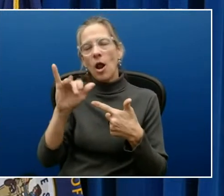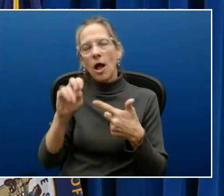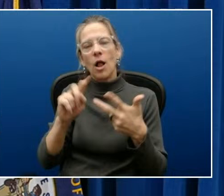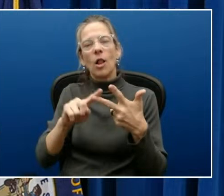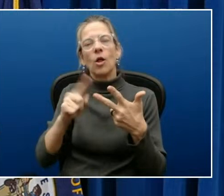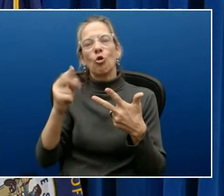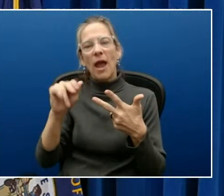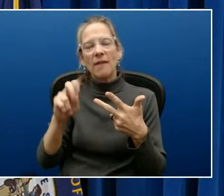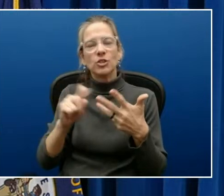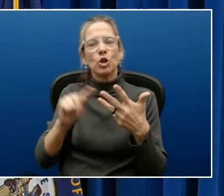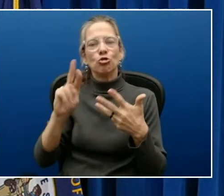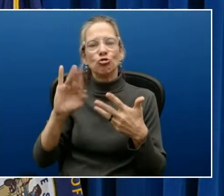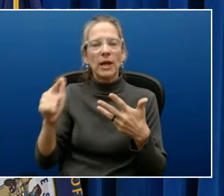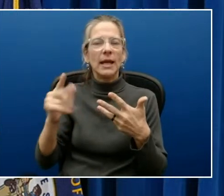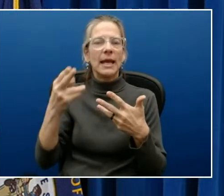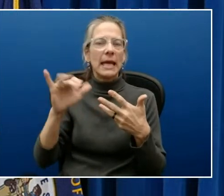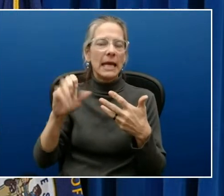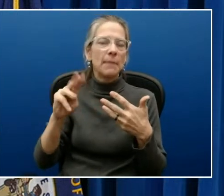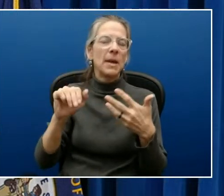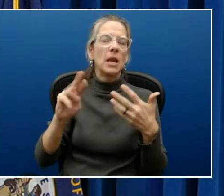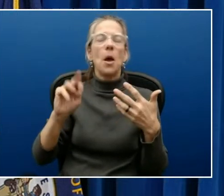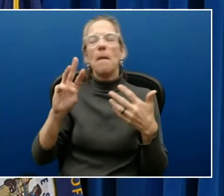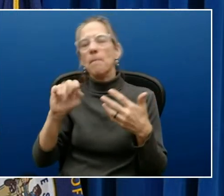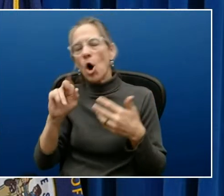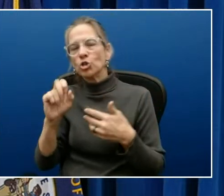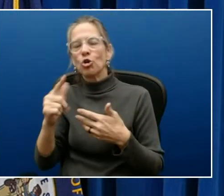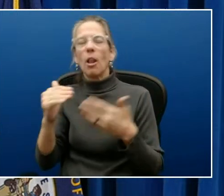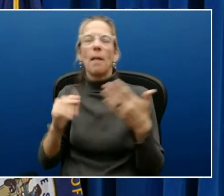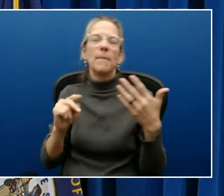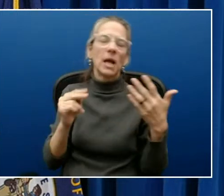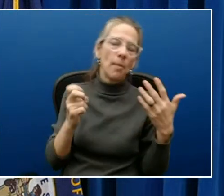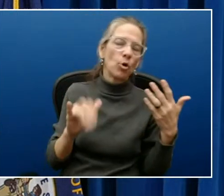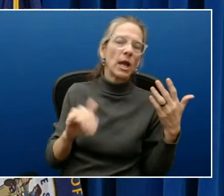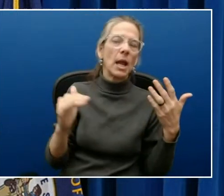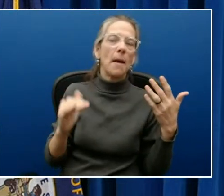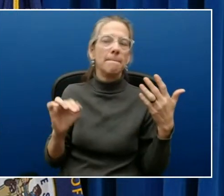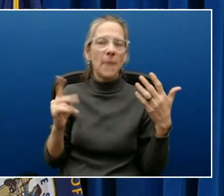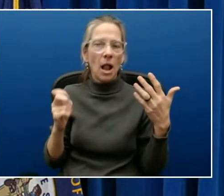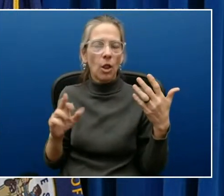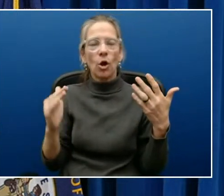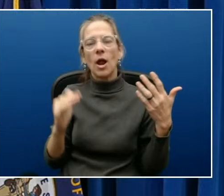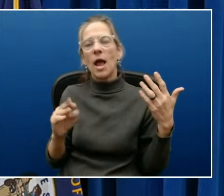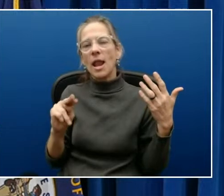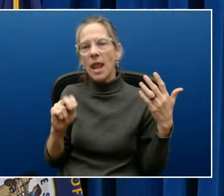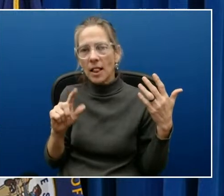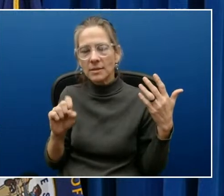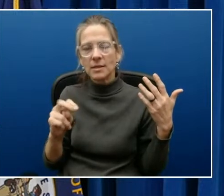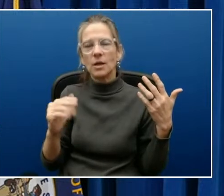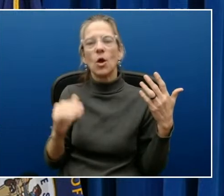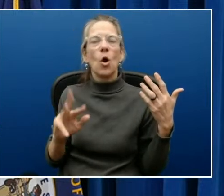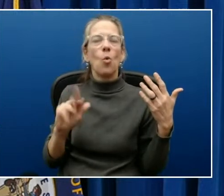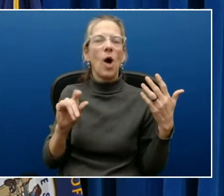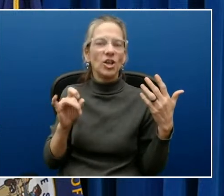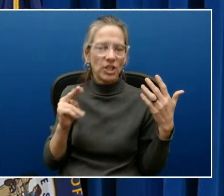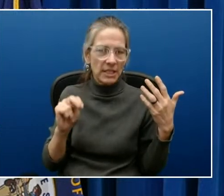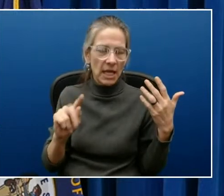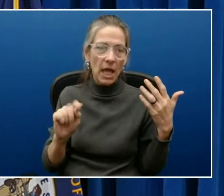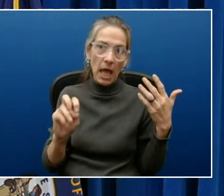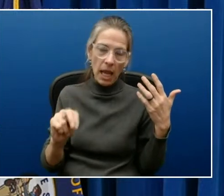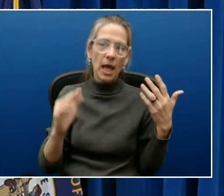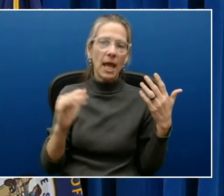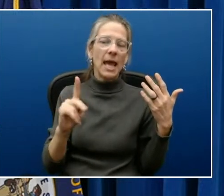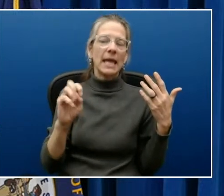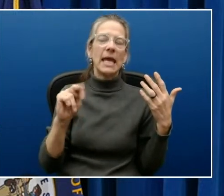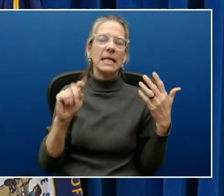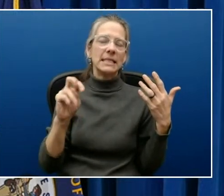Hickman, Marshall, Montgomery, Butler, Nelson, Washington, Kenton,